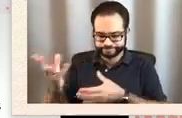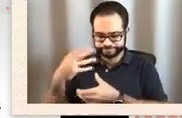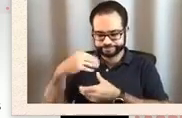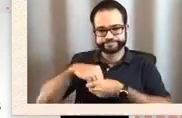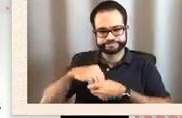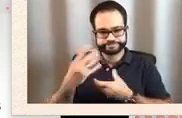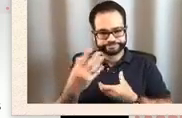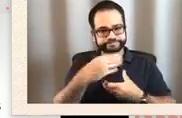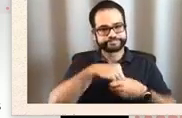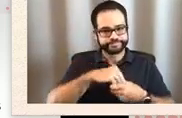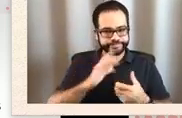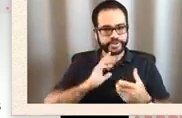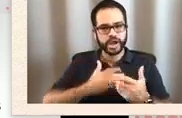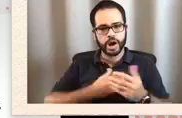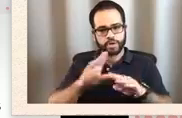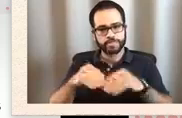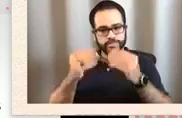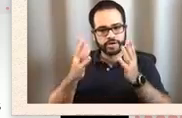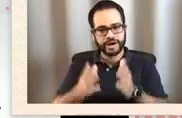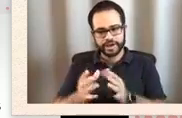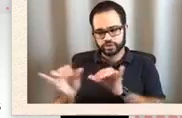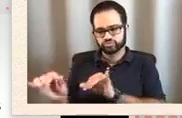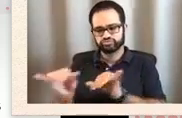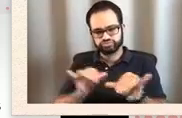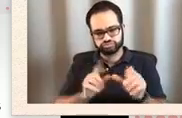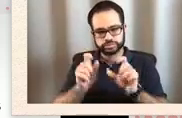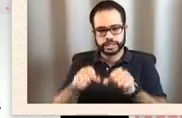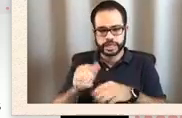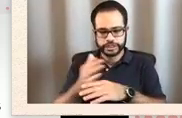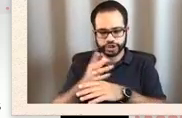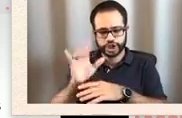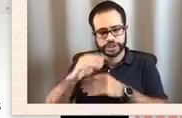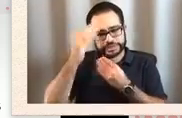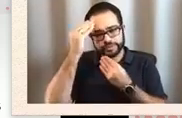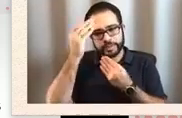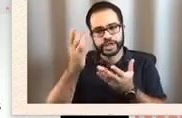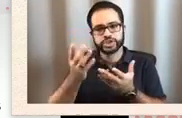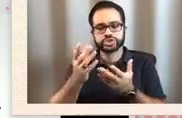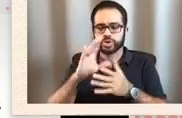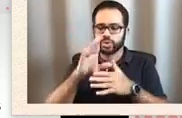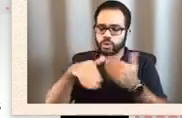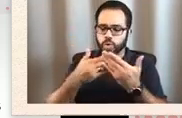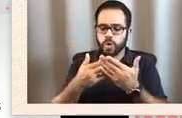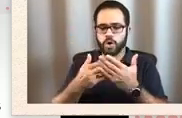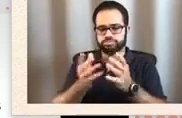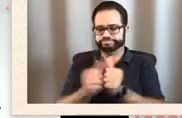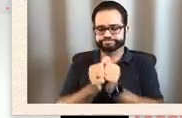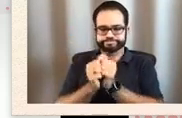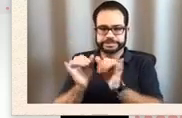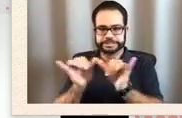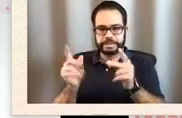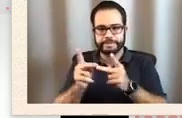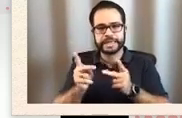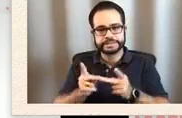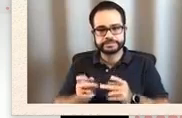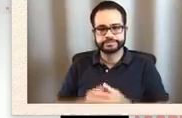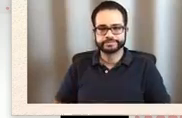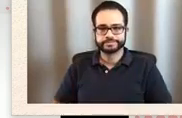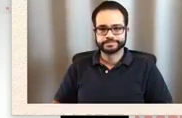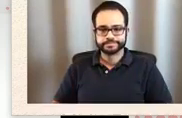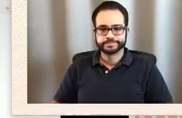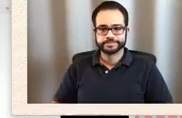so that they also can share this information all in one location.